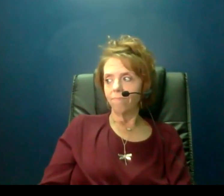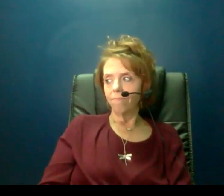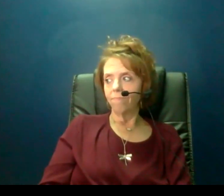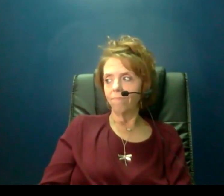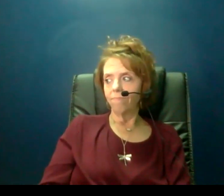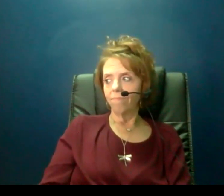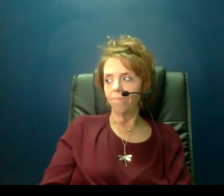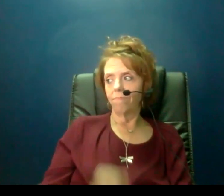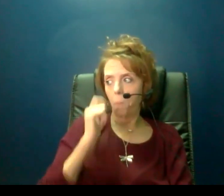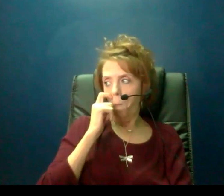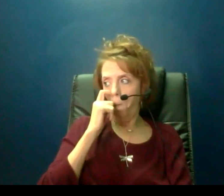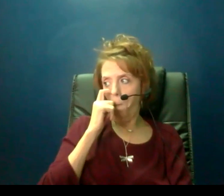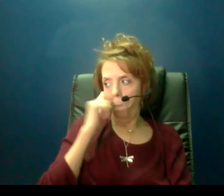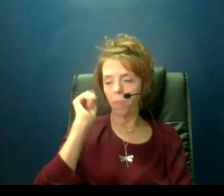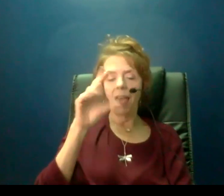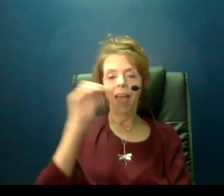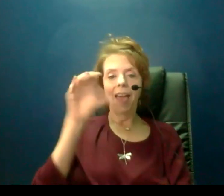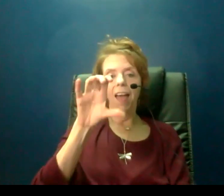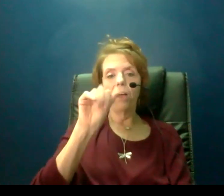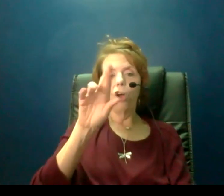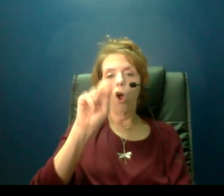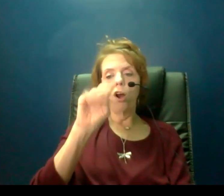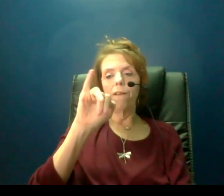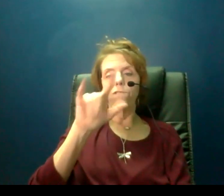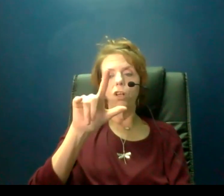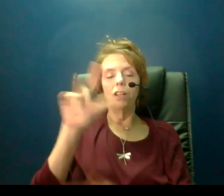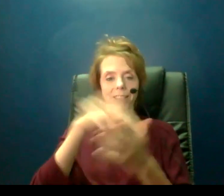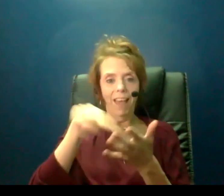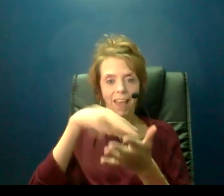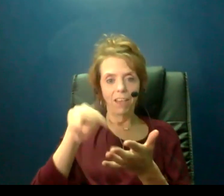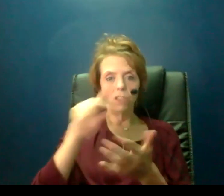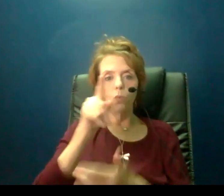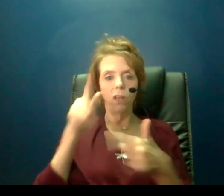And the carnival dance, the real life experience, yes.